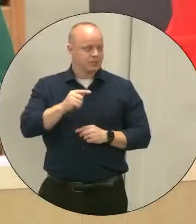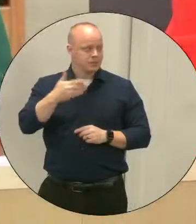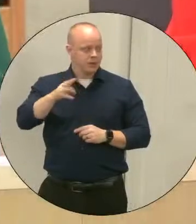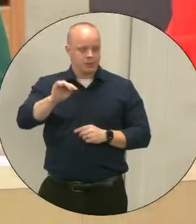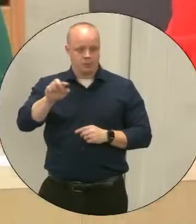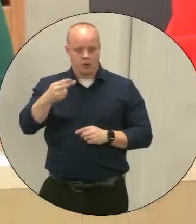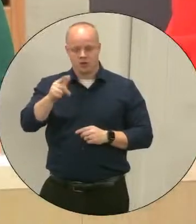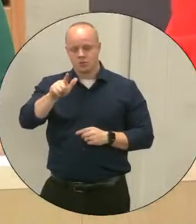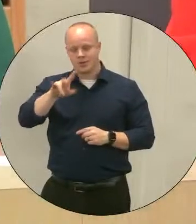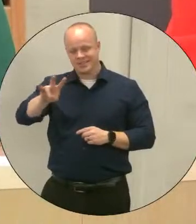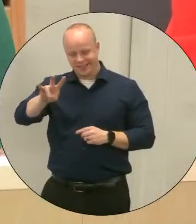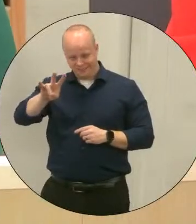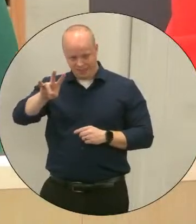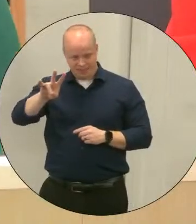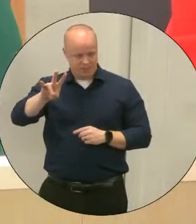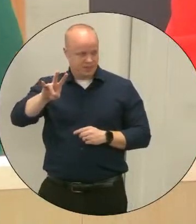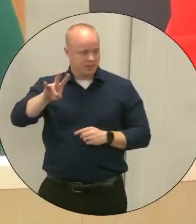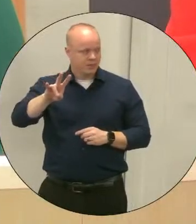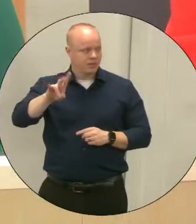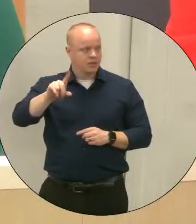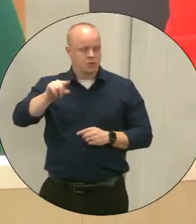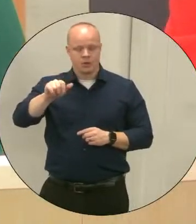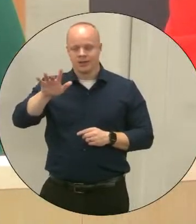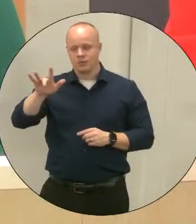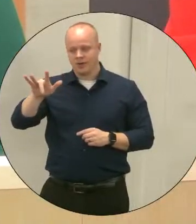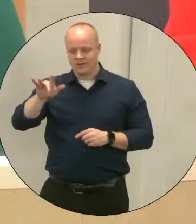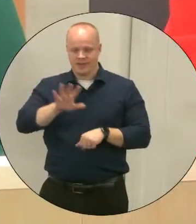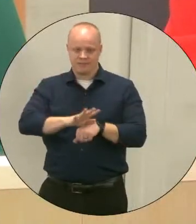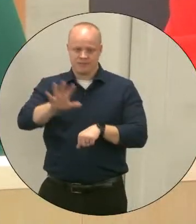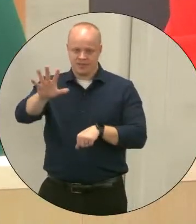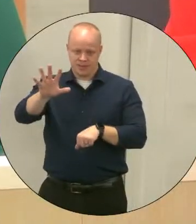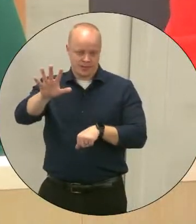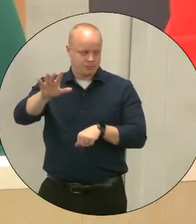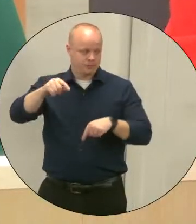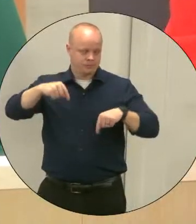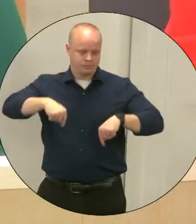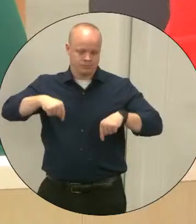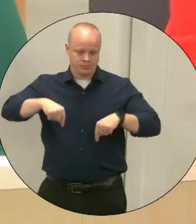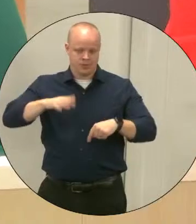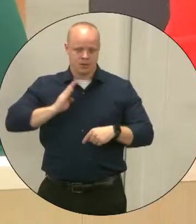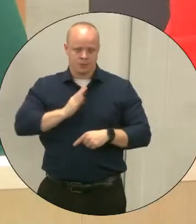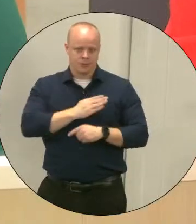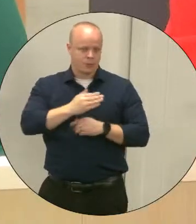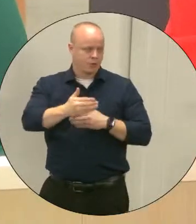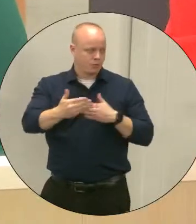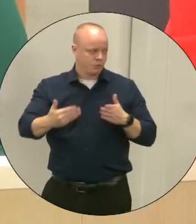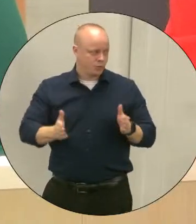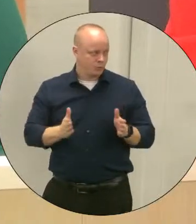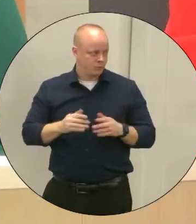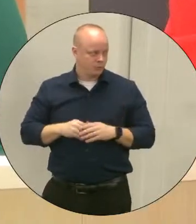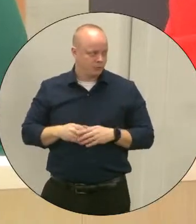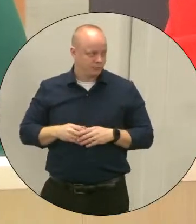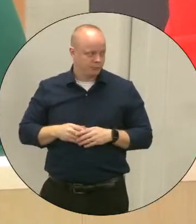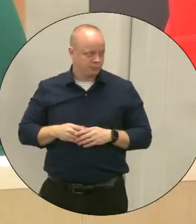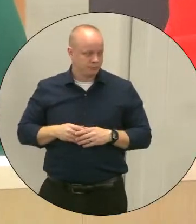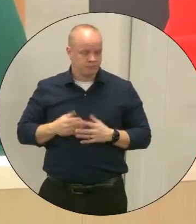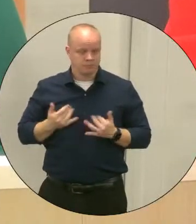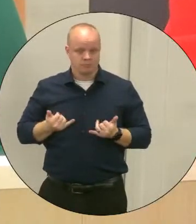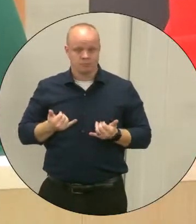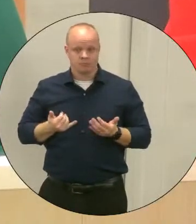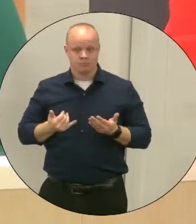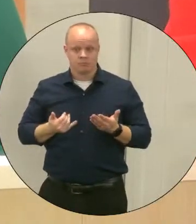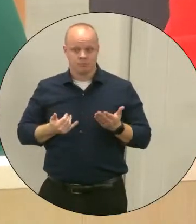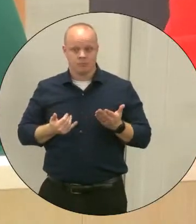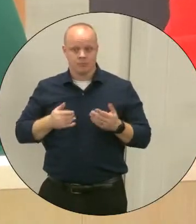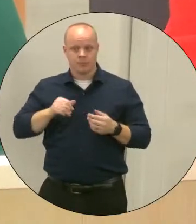March 27th, 2025 at 5 p.m. in this boardroom. We'll next move